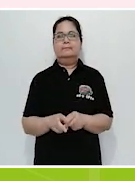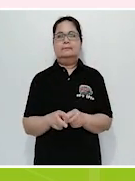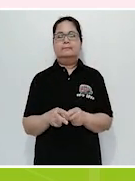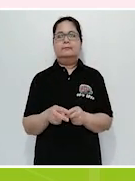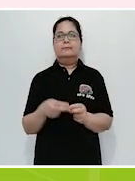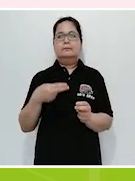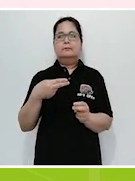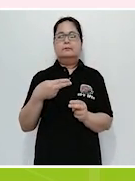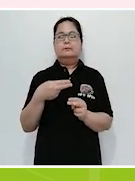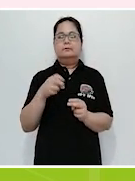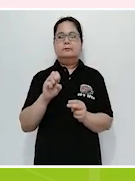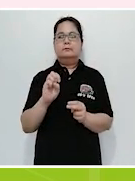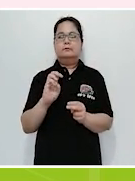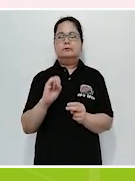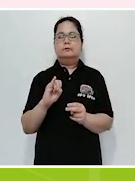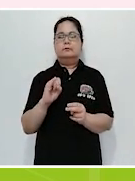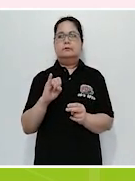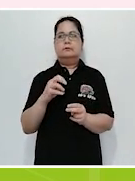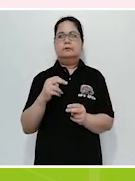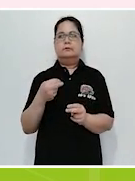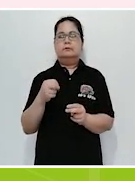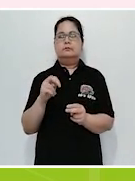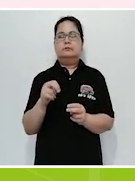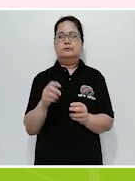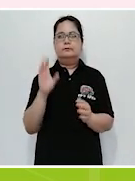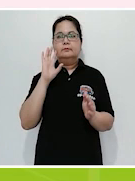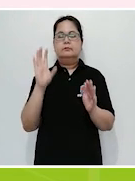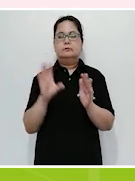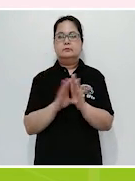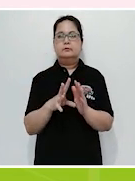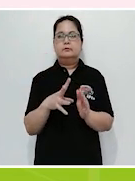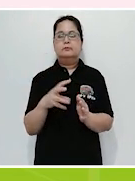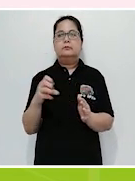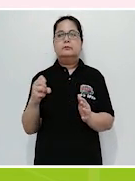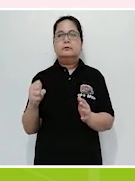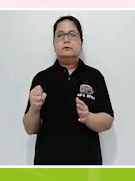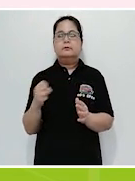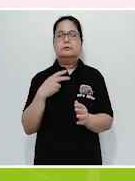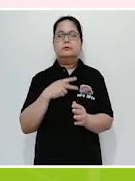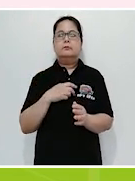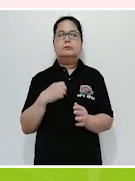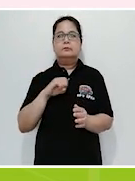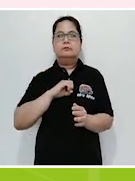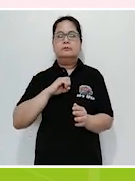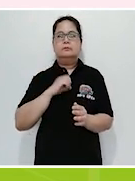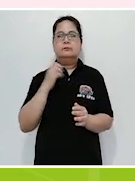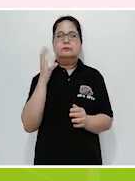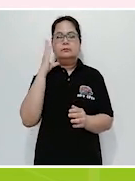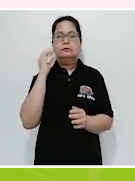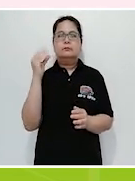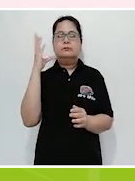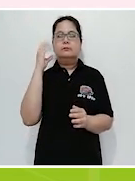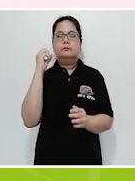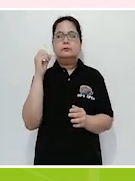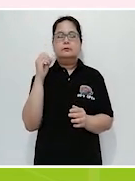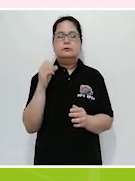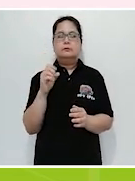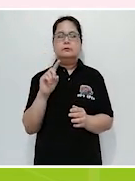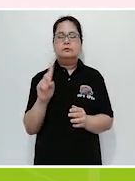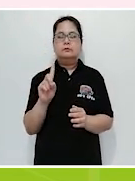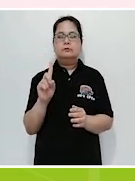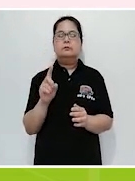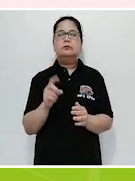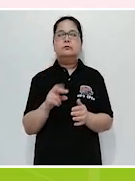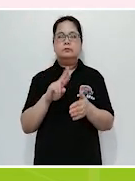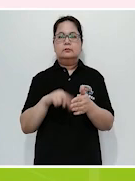the titles, headings, and pictures, diagrams, and their own personal experiences